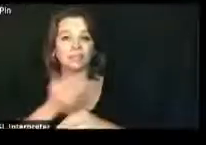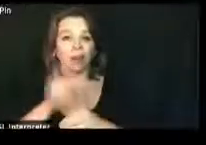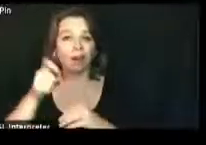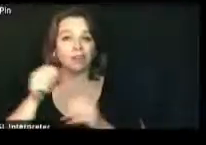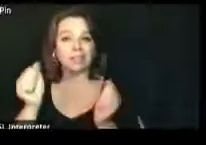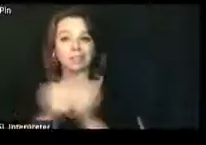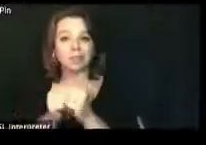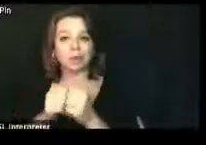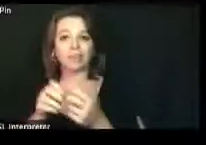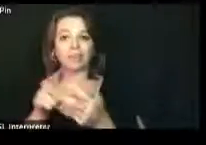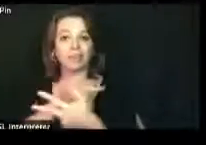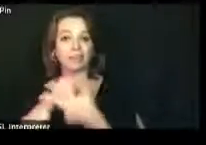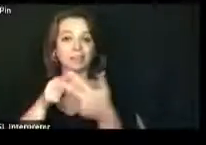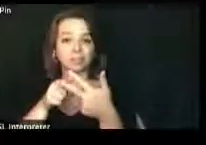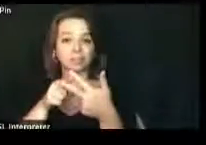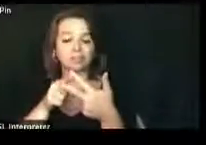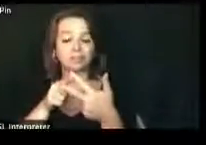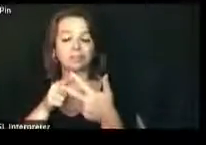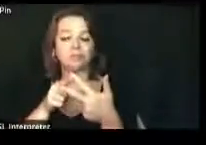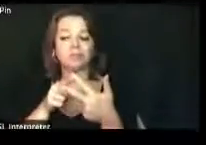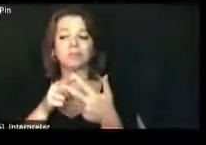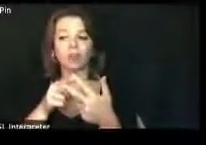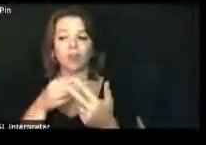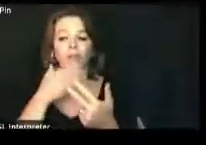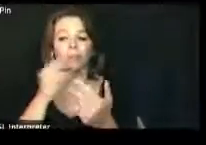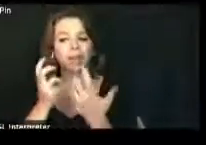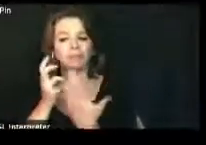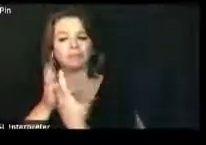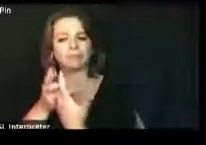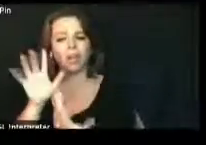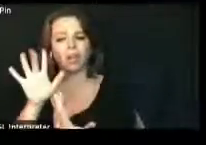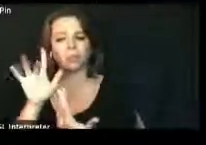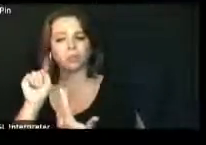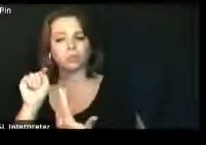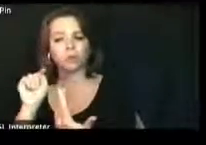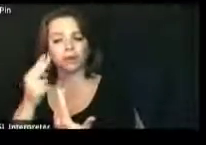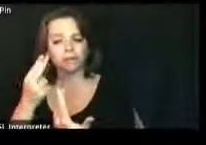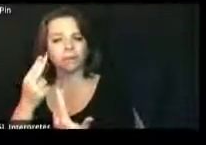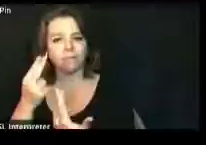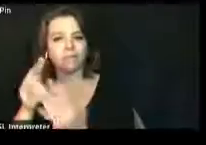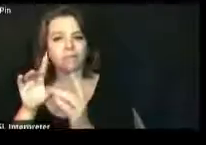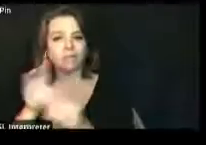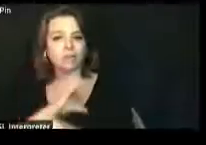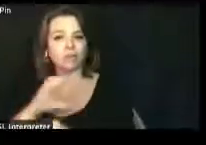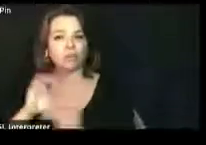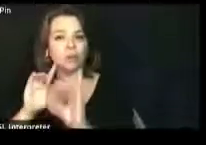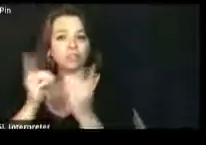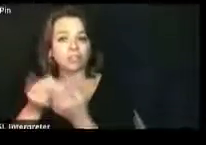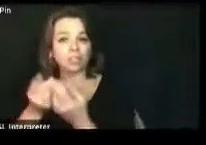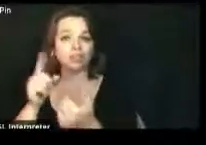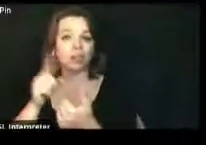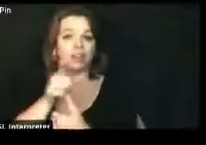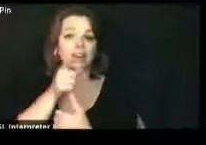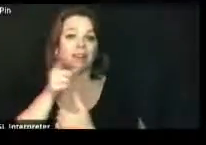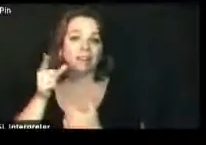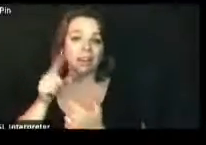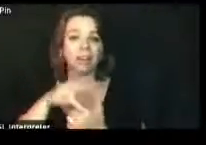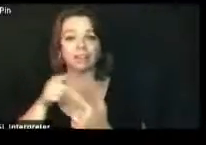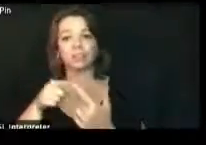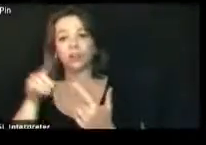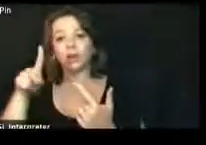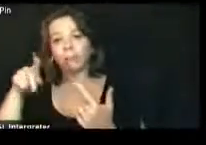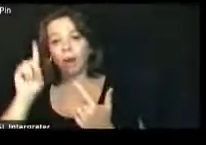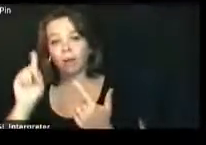suited with the 25th Congressional District, such as Lancaster, Palmdale, Santa Clarita,